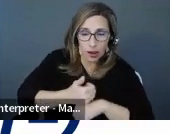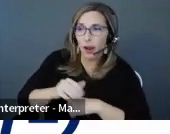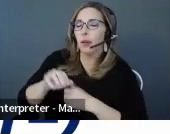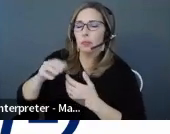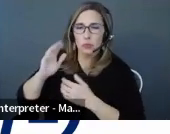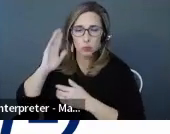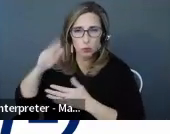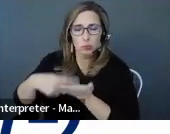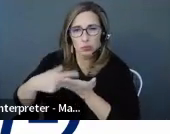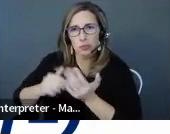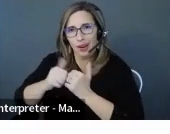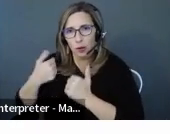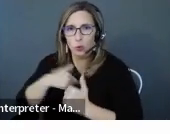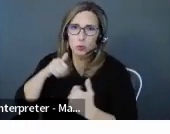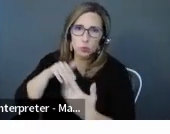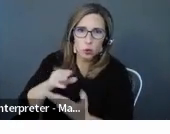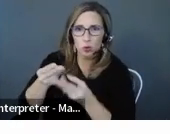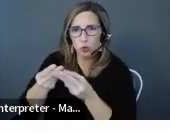Next slide, please.